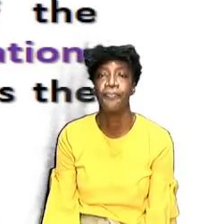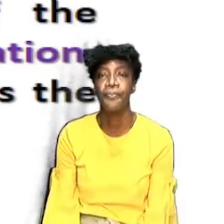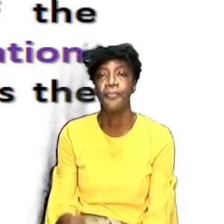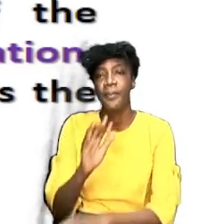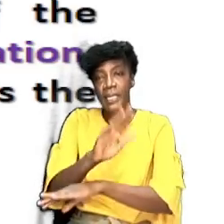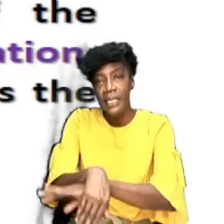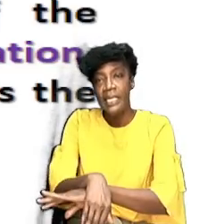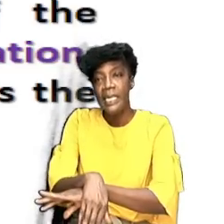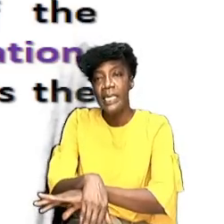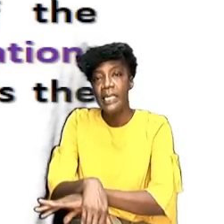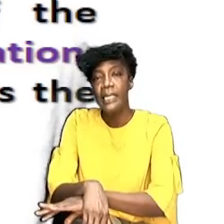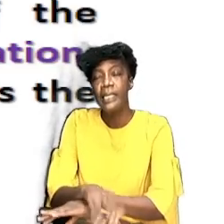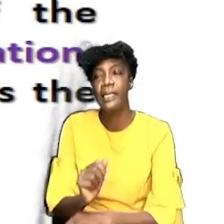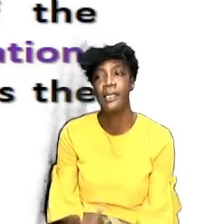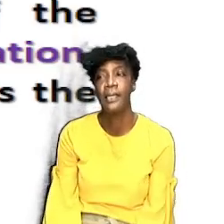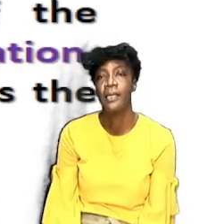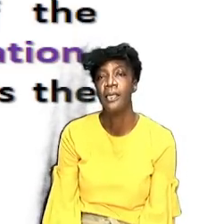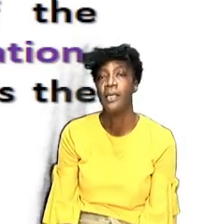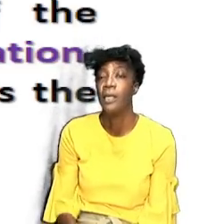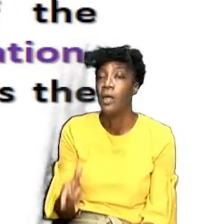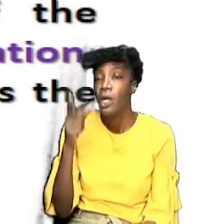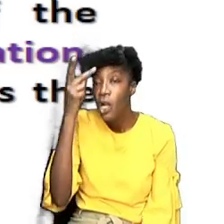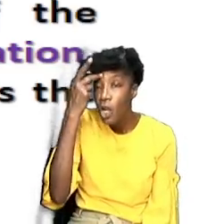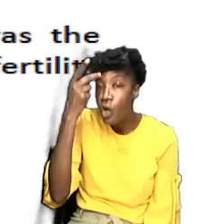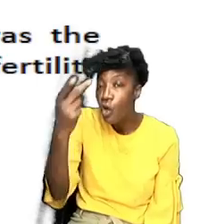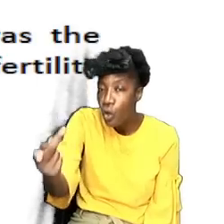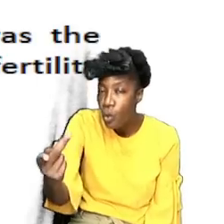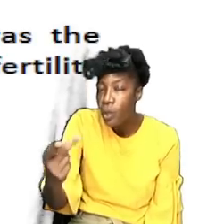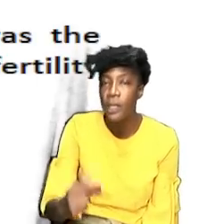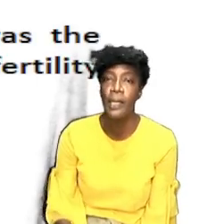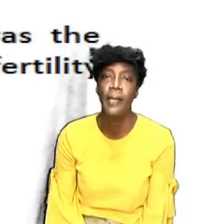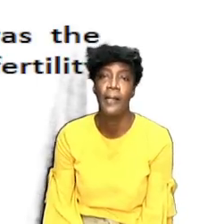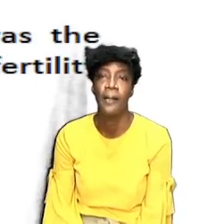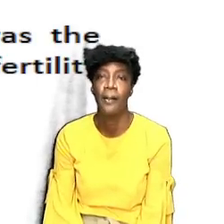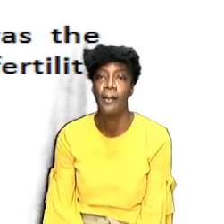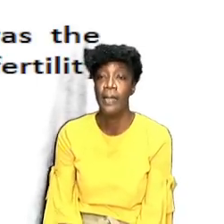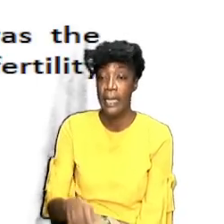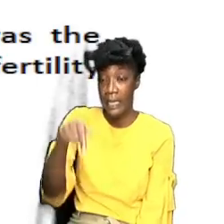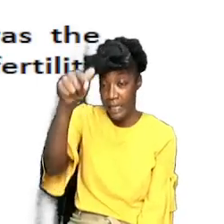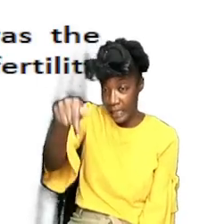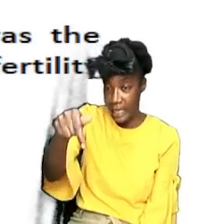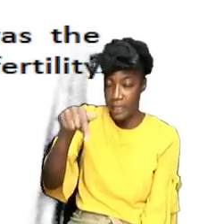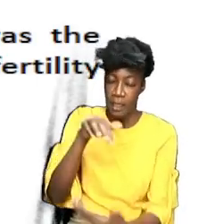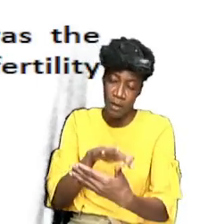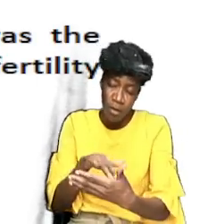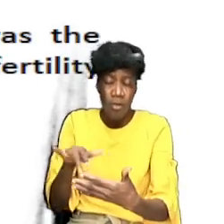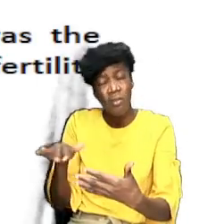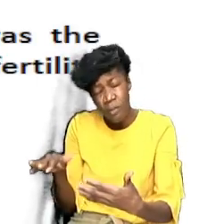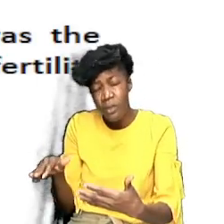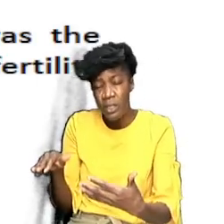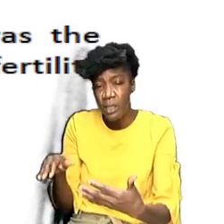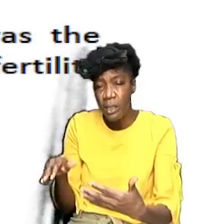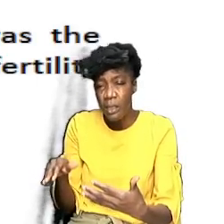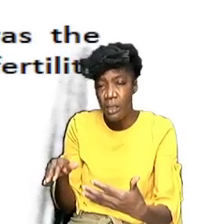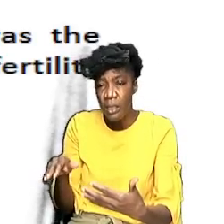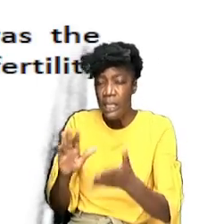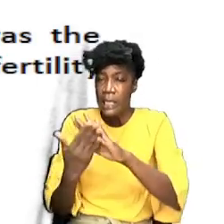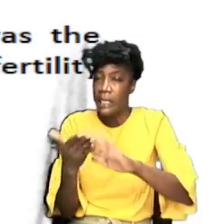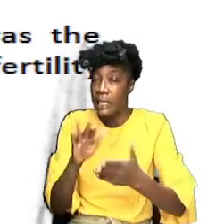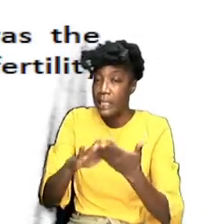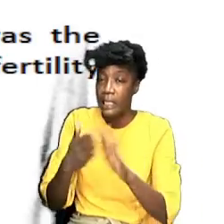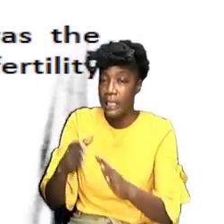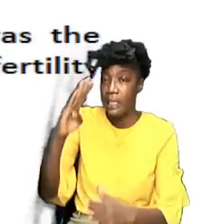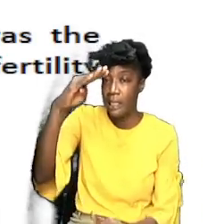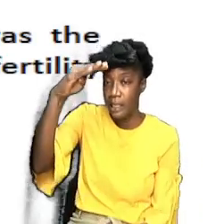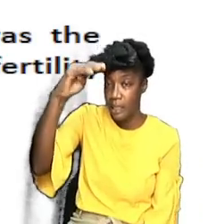Tonight, we're going to be looking at that particular scripture in Ephesus. But I've